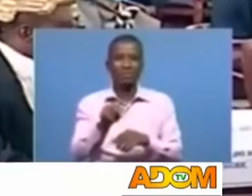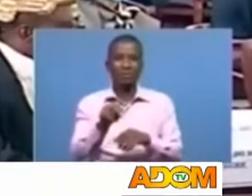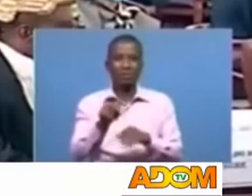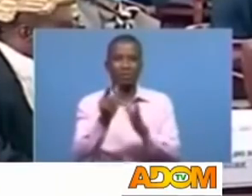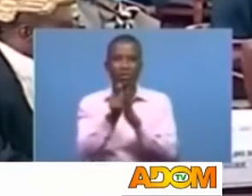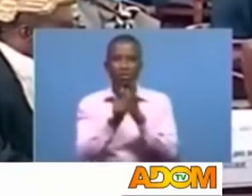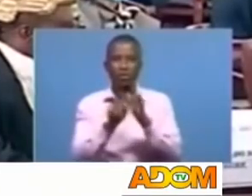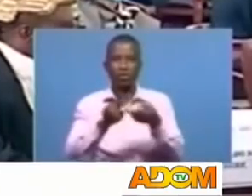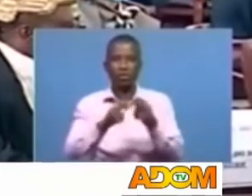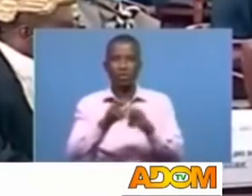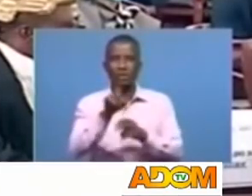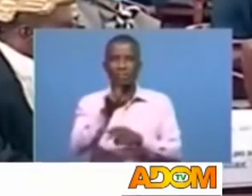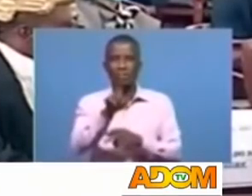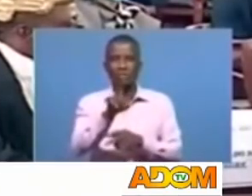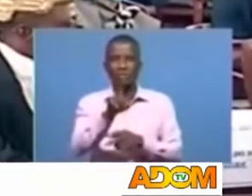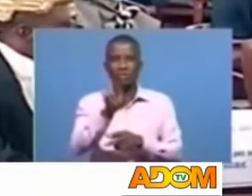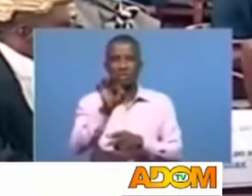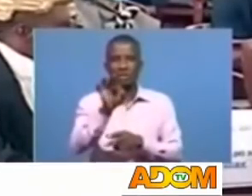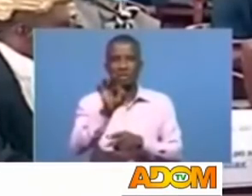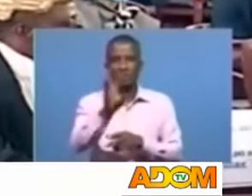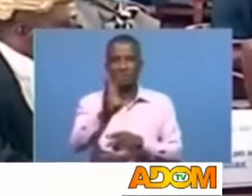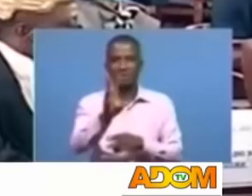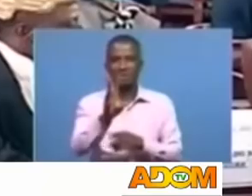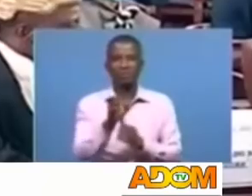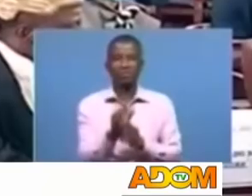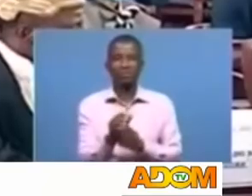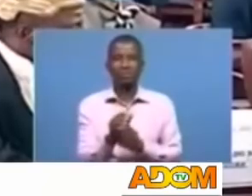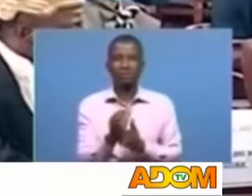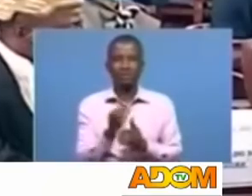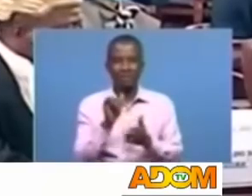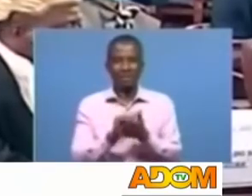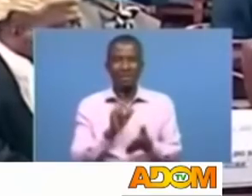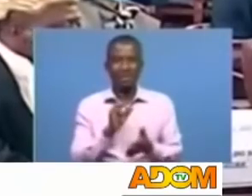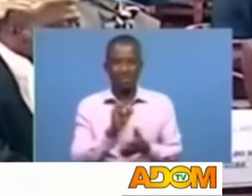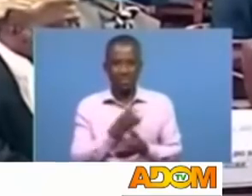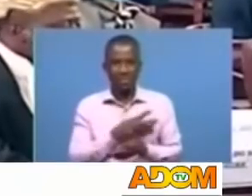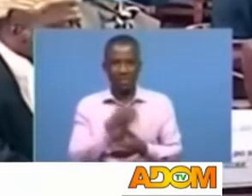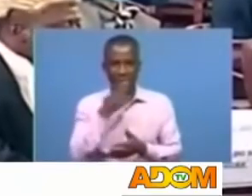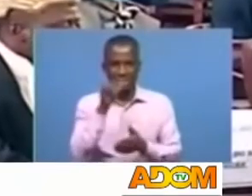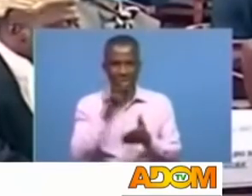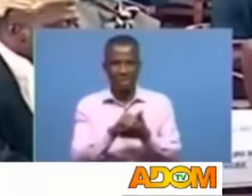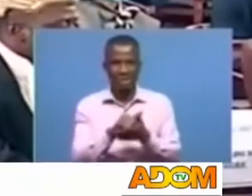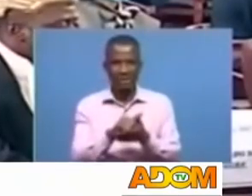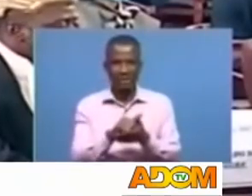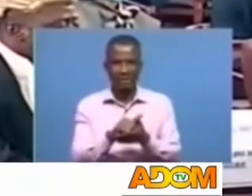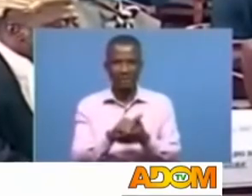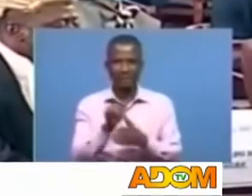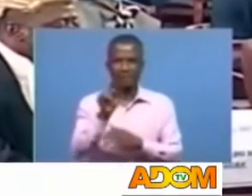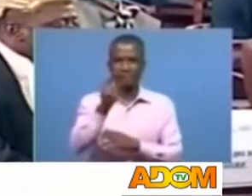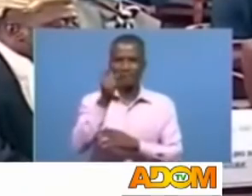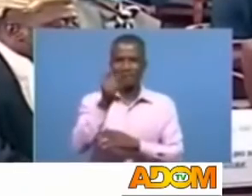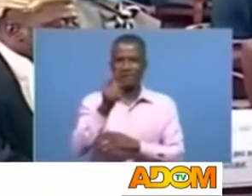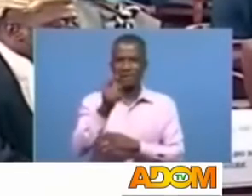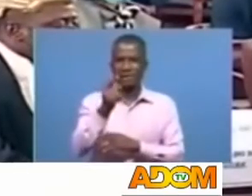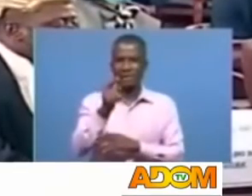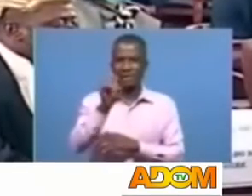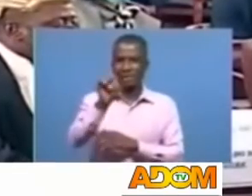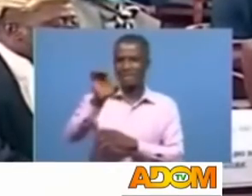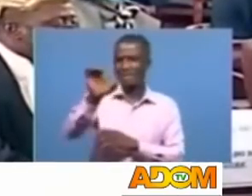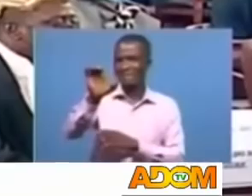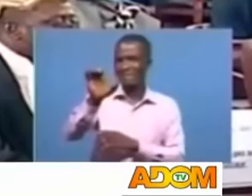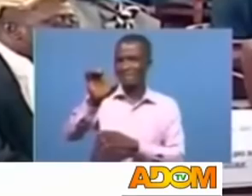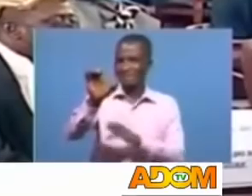296 of the Constitution. It is our submission that holding the first respondent, and particularly his